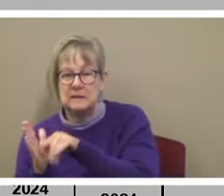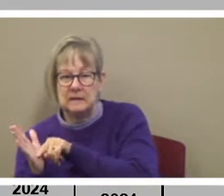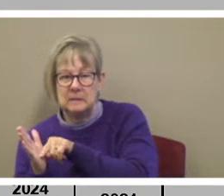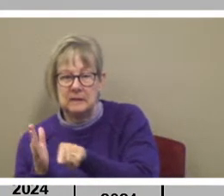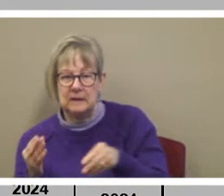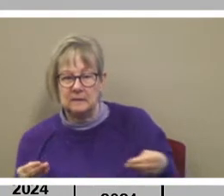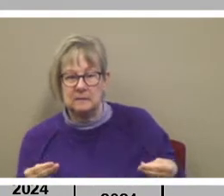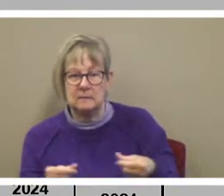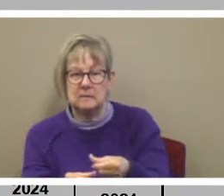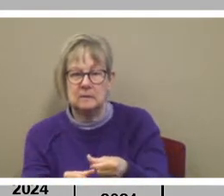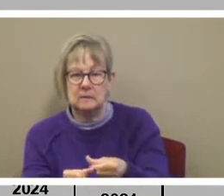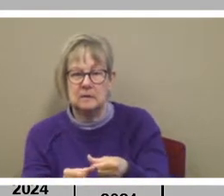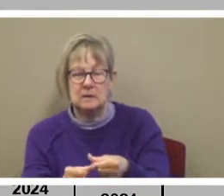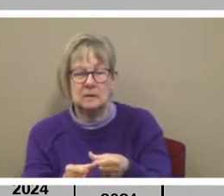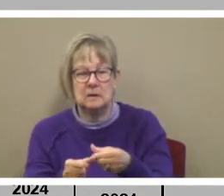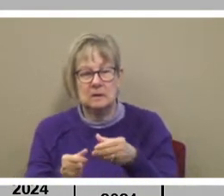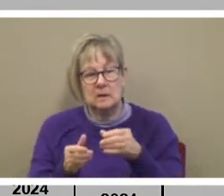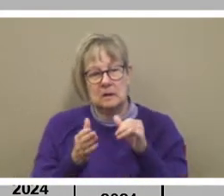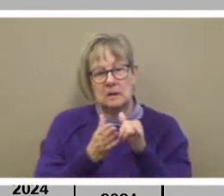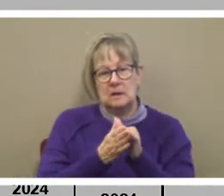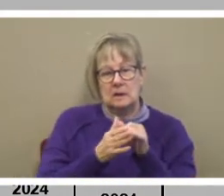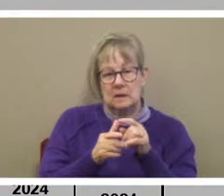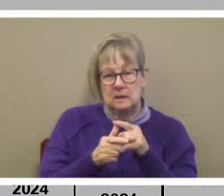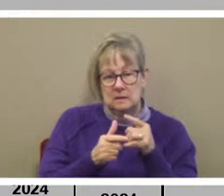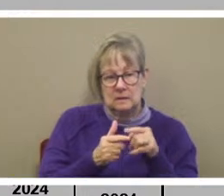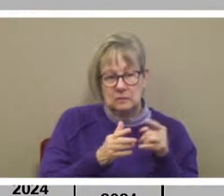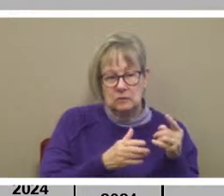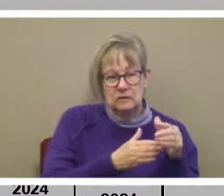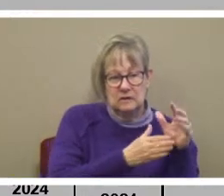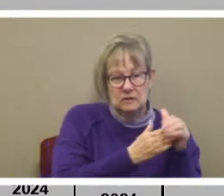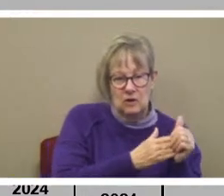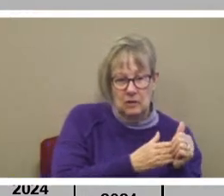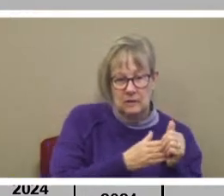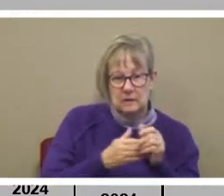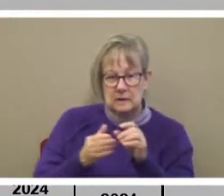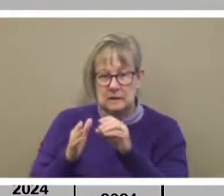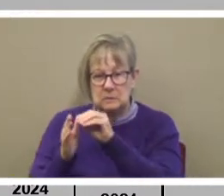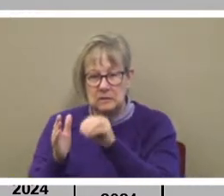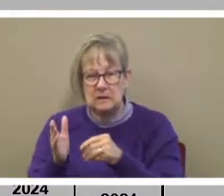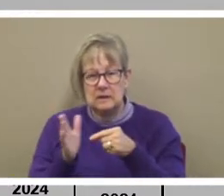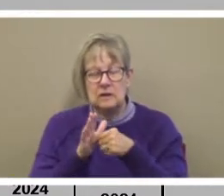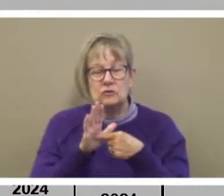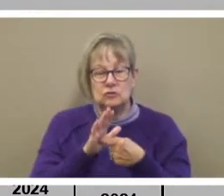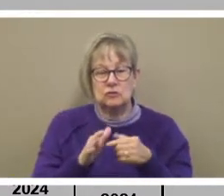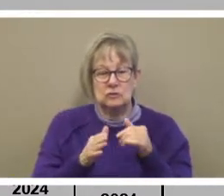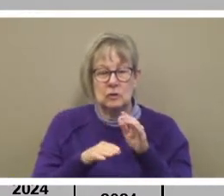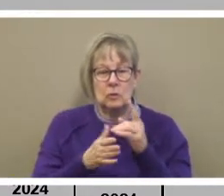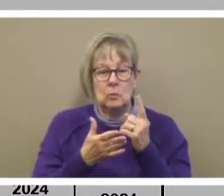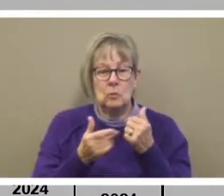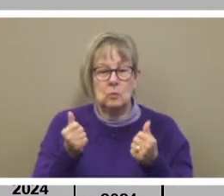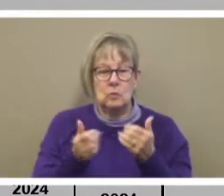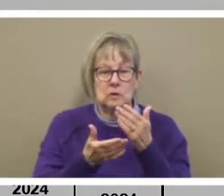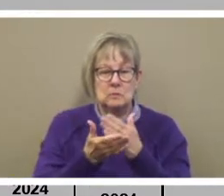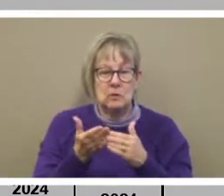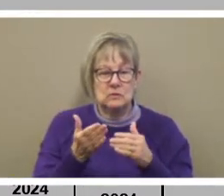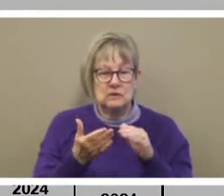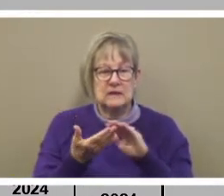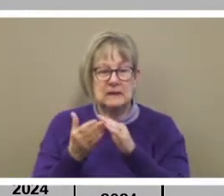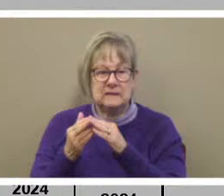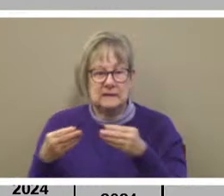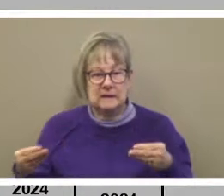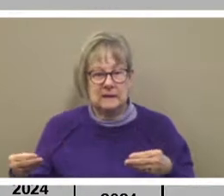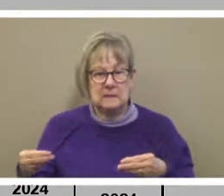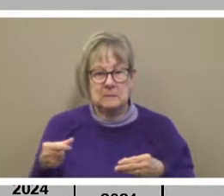and then we're gonna get into the percentage version. And this just shows you, based on the total, what portion the city is contributing